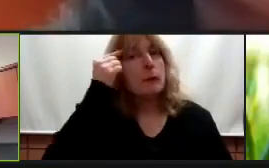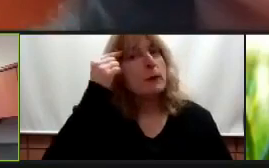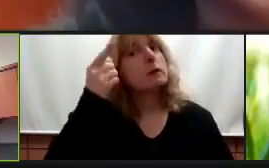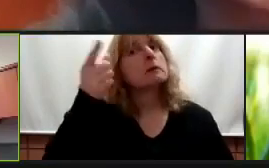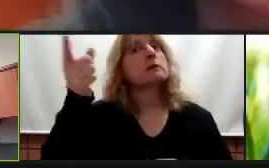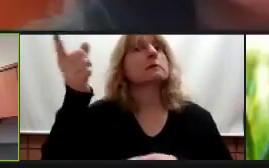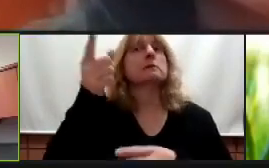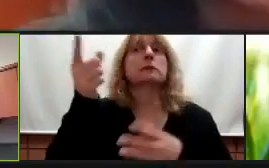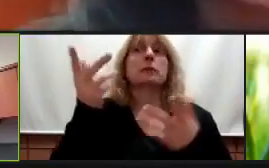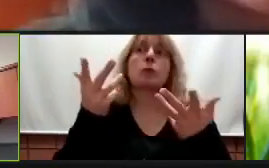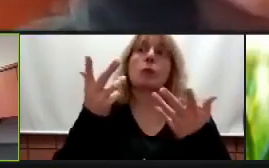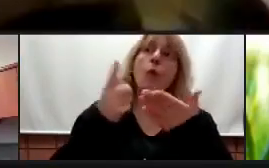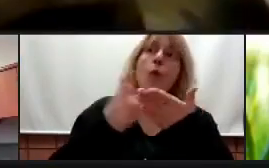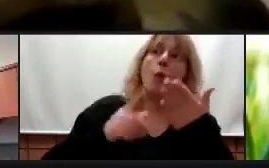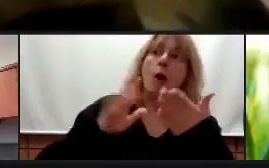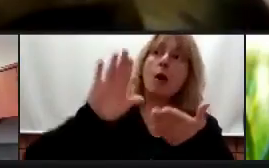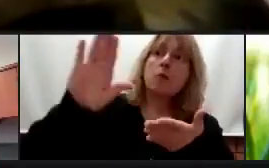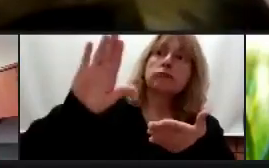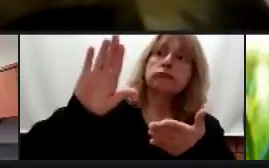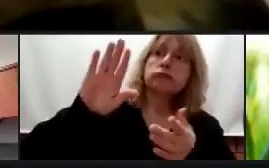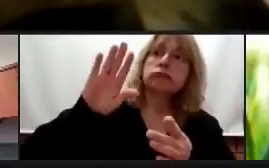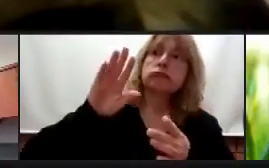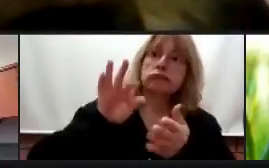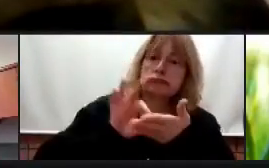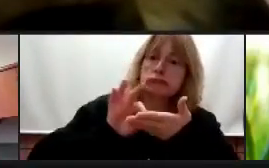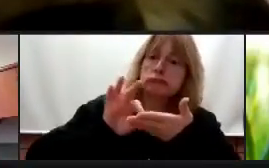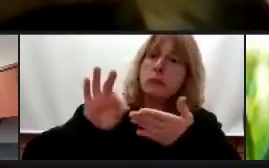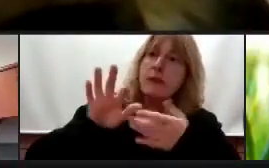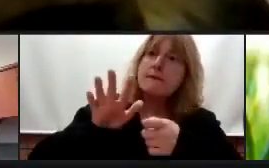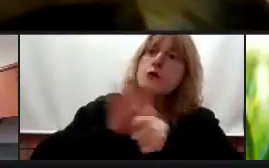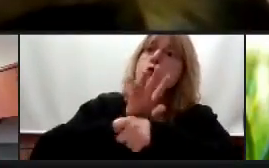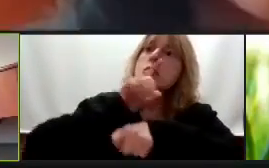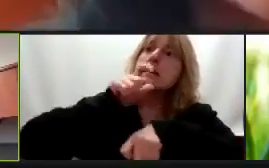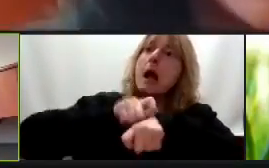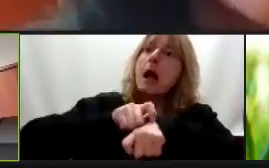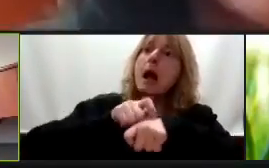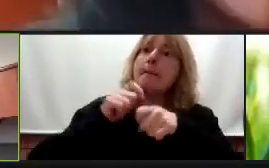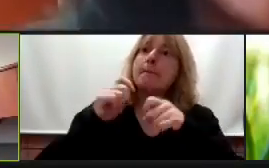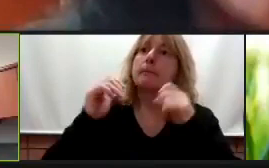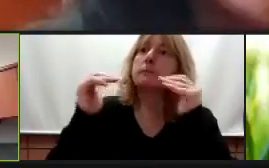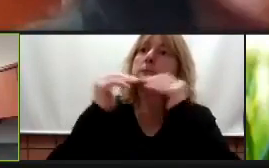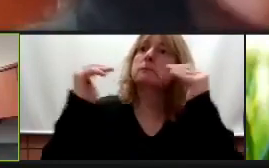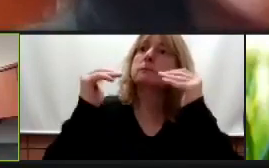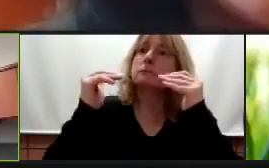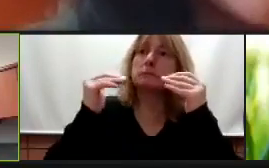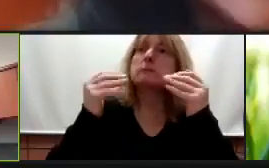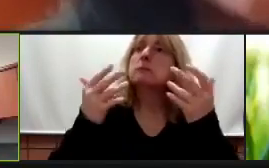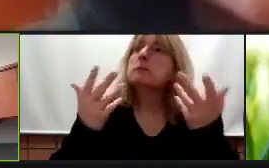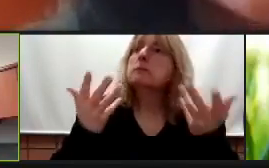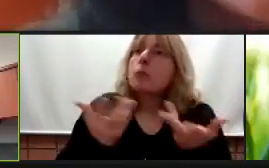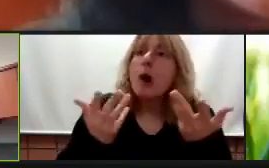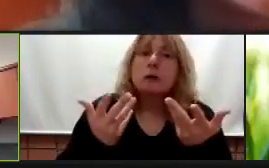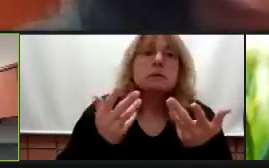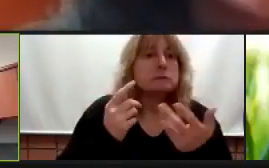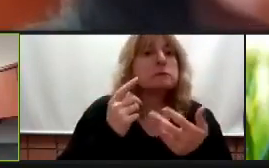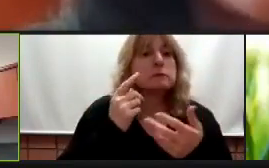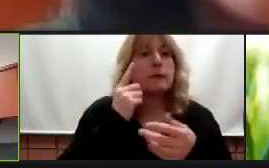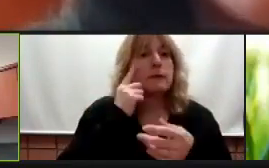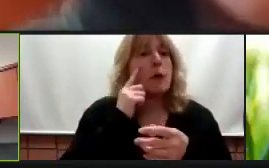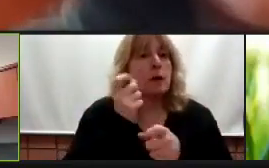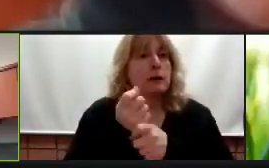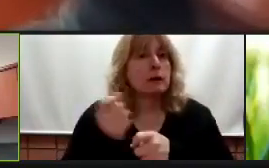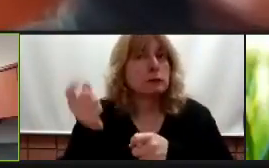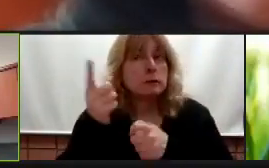full-time equivalency of instruction. So we don't want to be, you know, presumptuous as we're talking about what we're looking to do next. But as we're thinking through